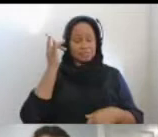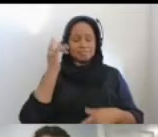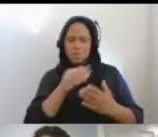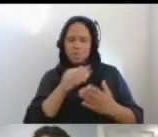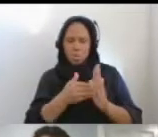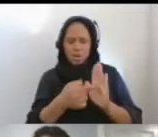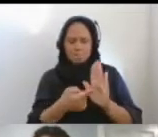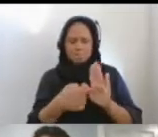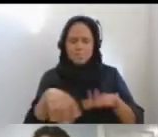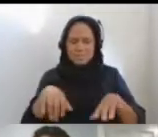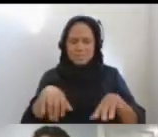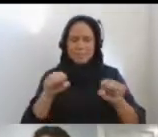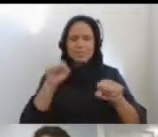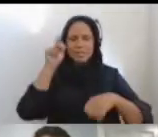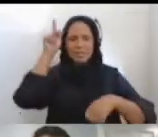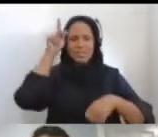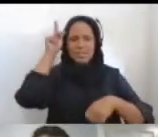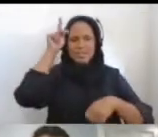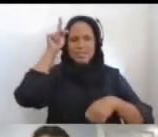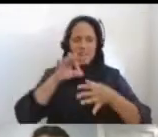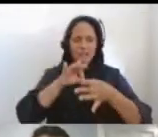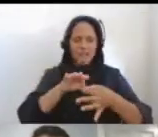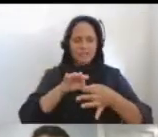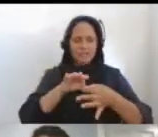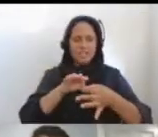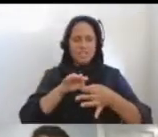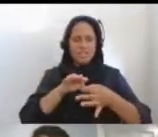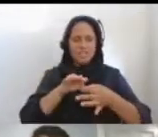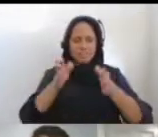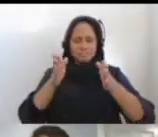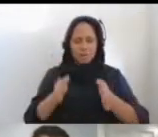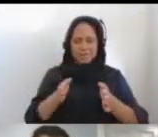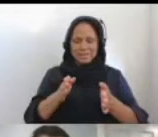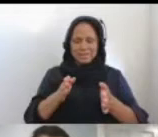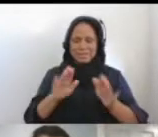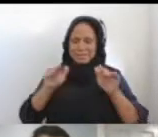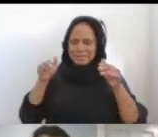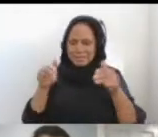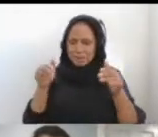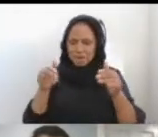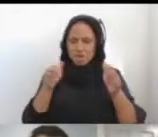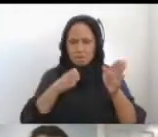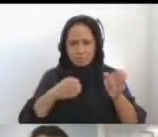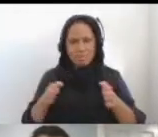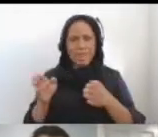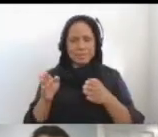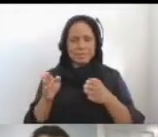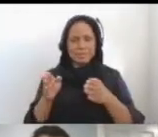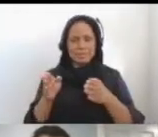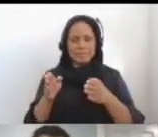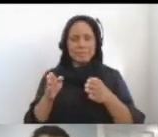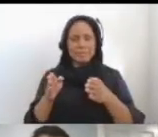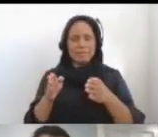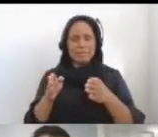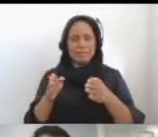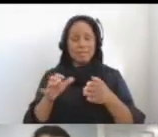this philosophy of person-centered planning. And that is a philosophy